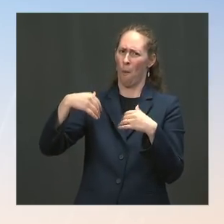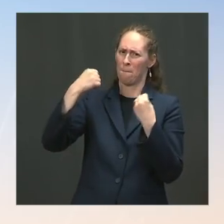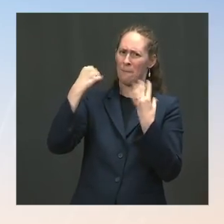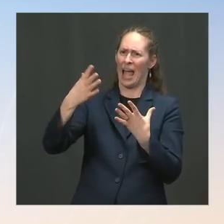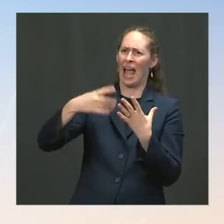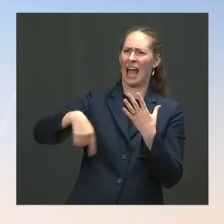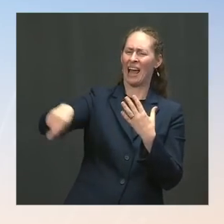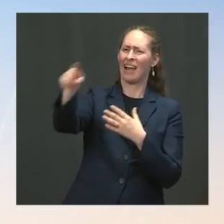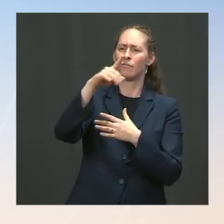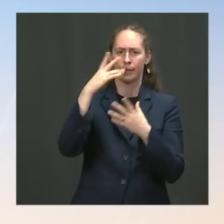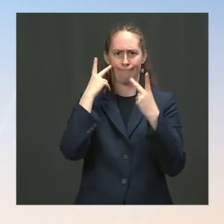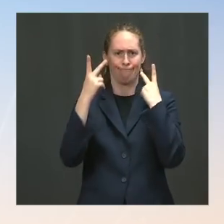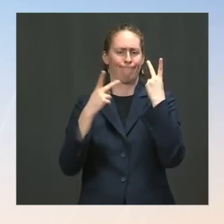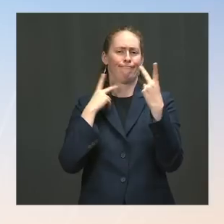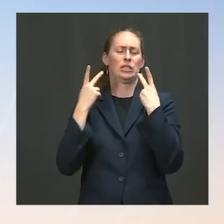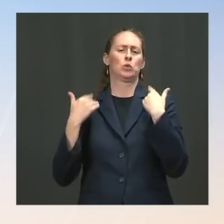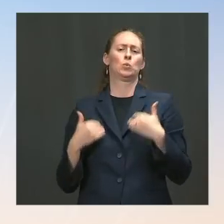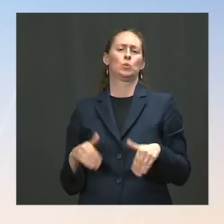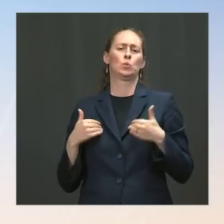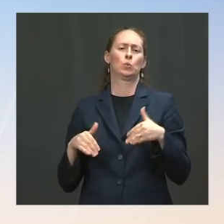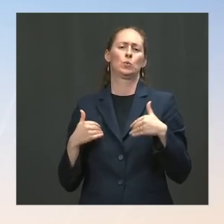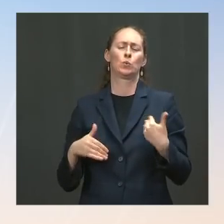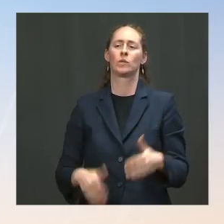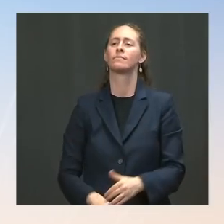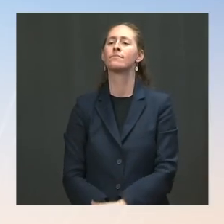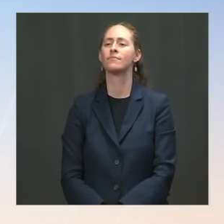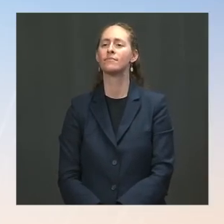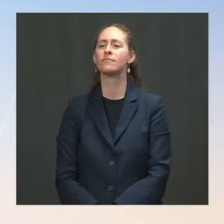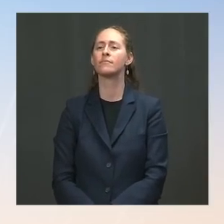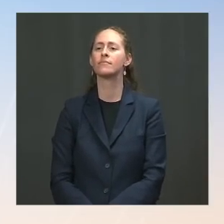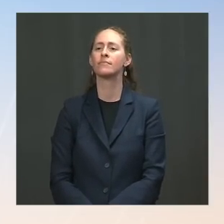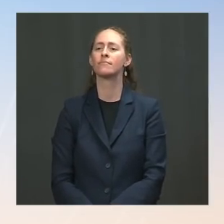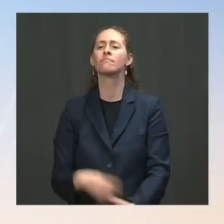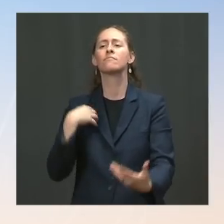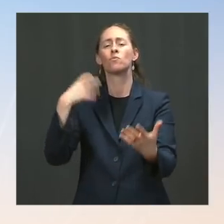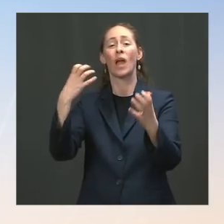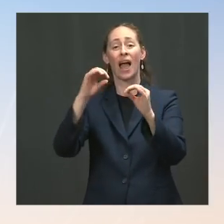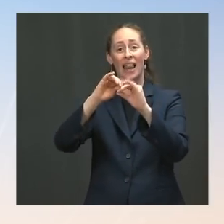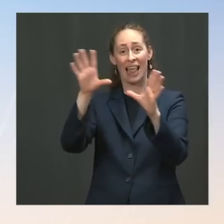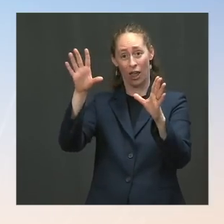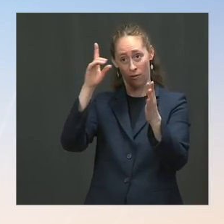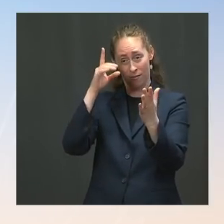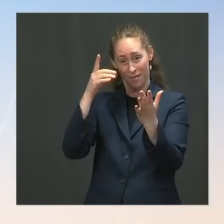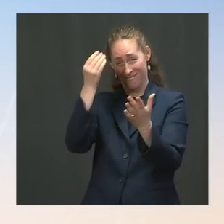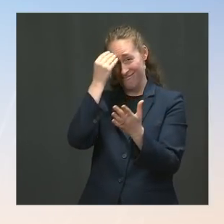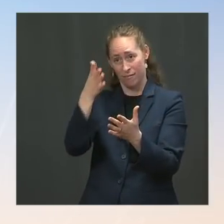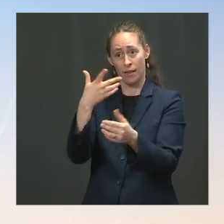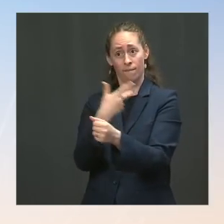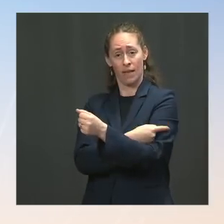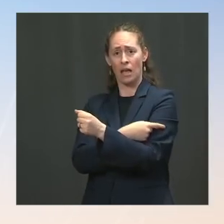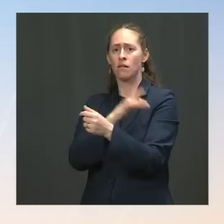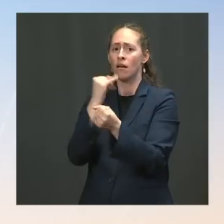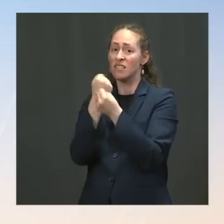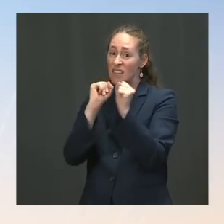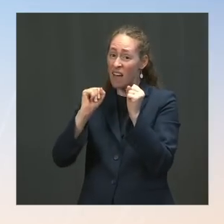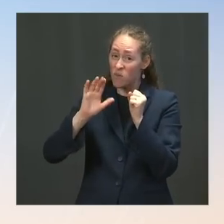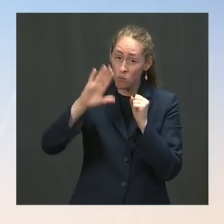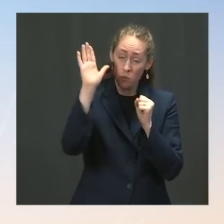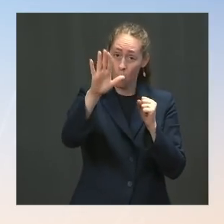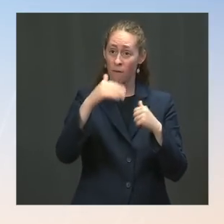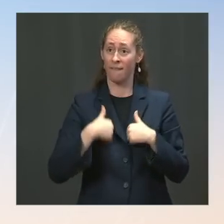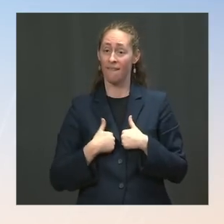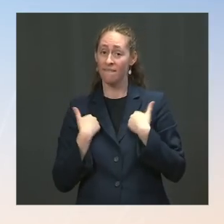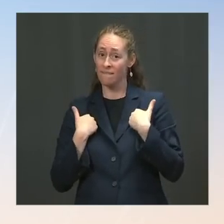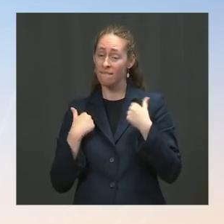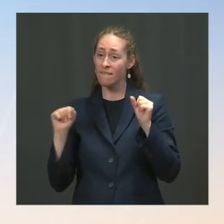to project to people very clearly how vaccines can save your life. It doesn't mean that every person who has